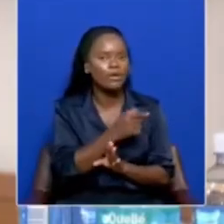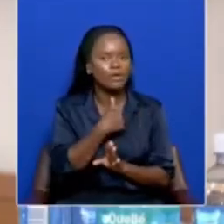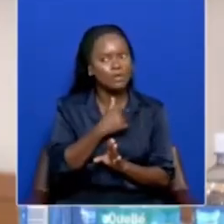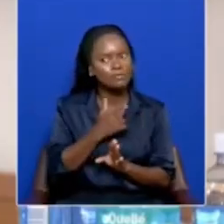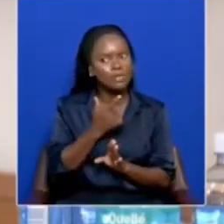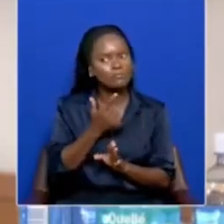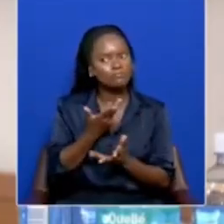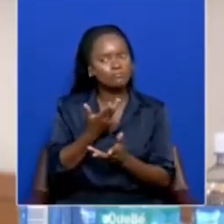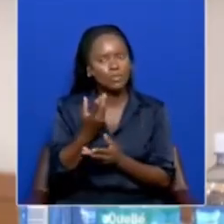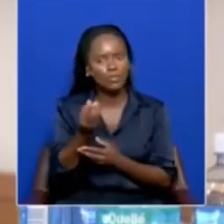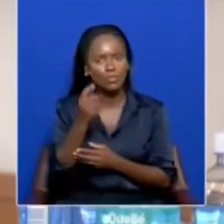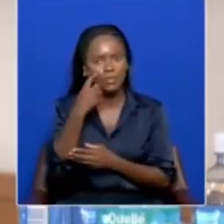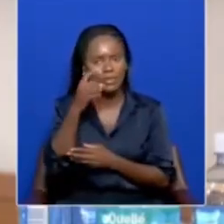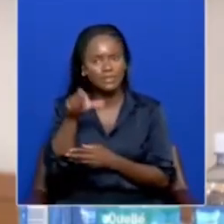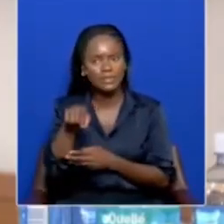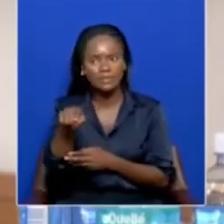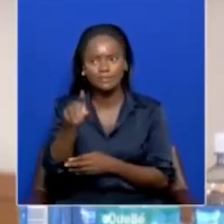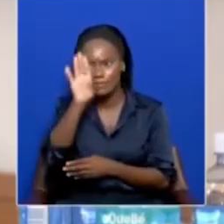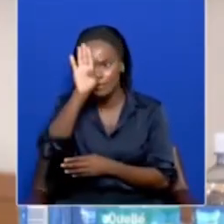Good afternoon, Chair.